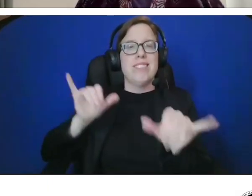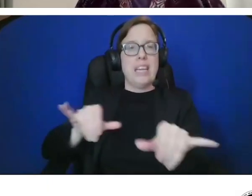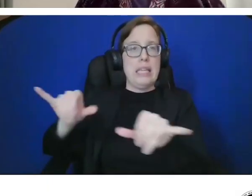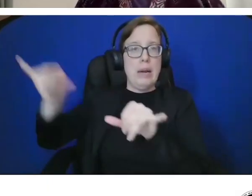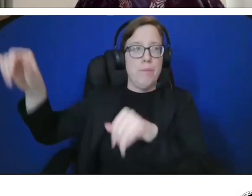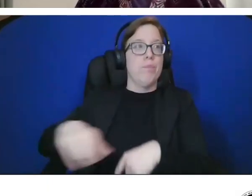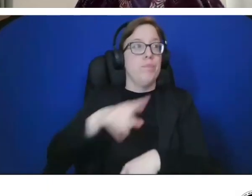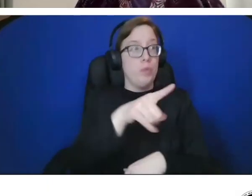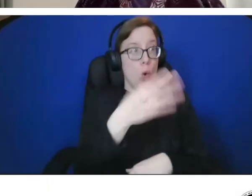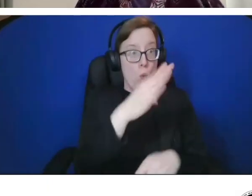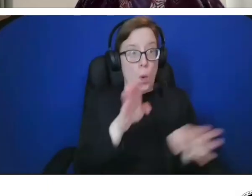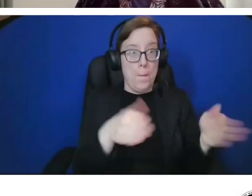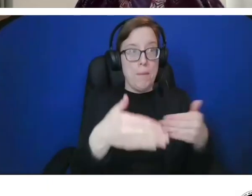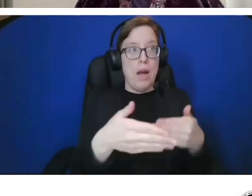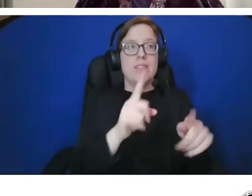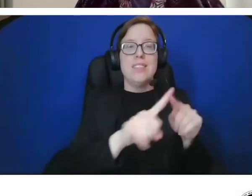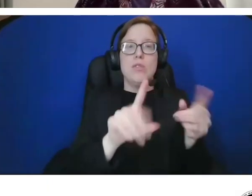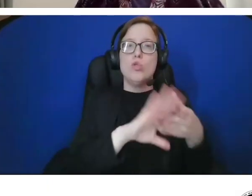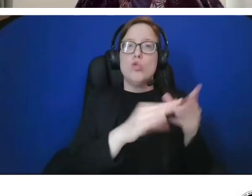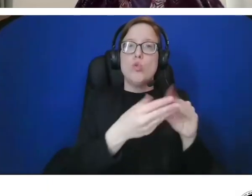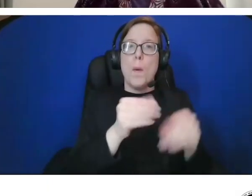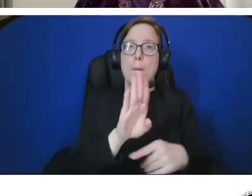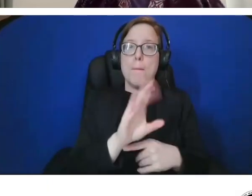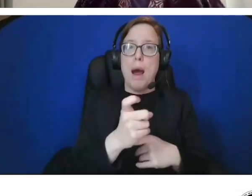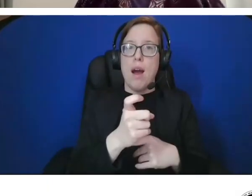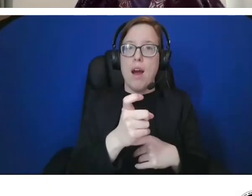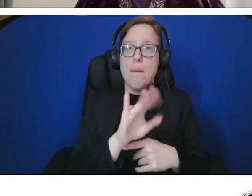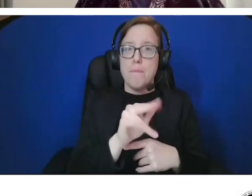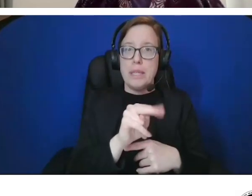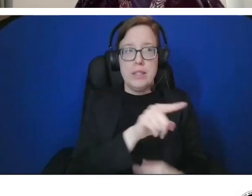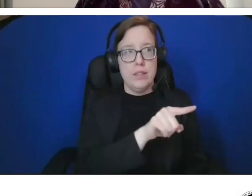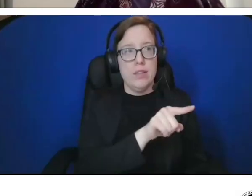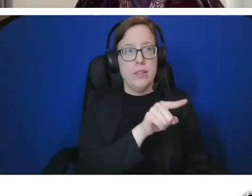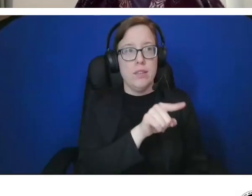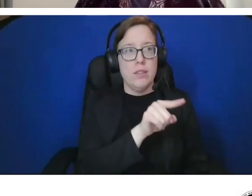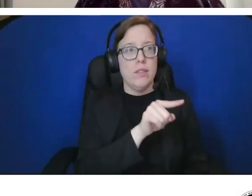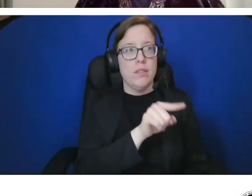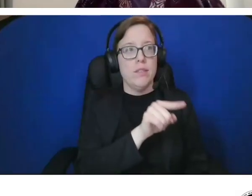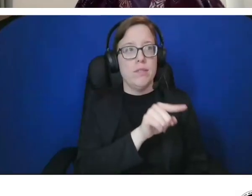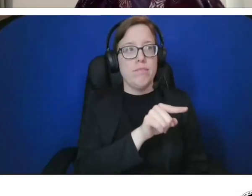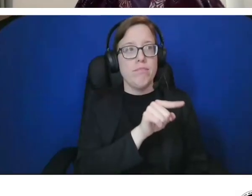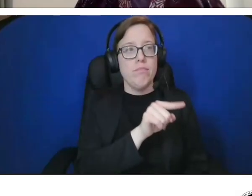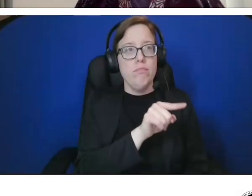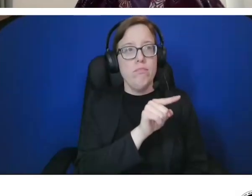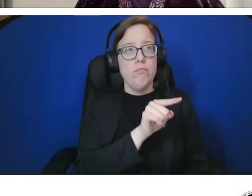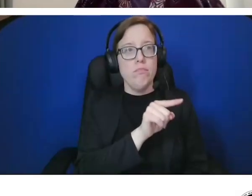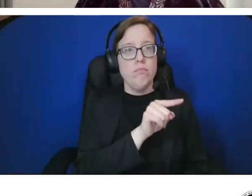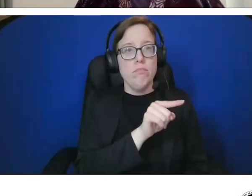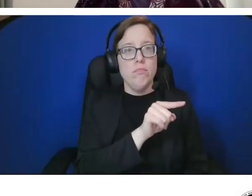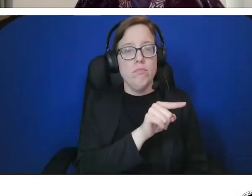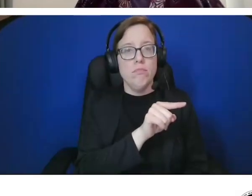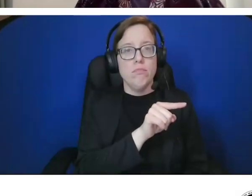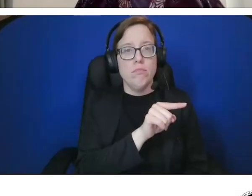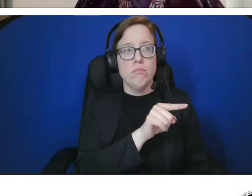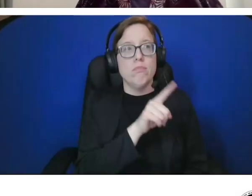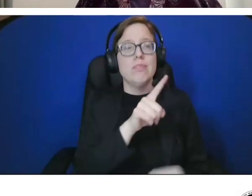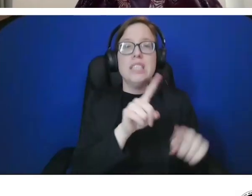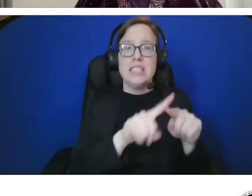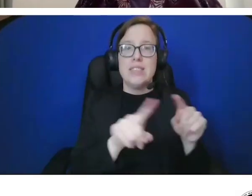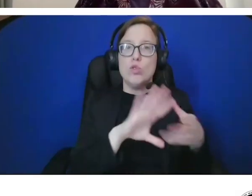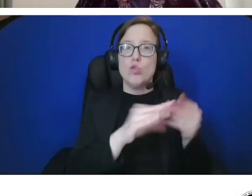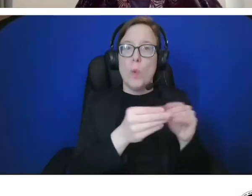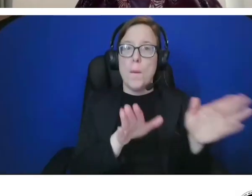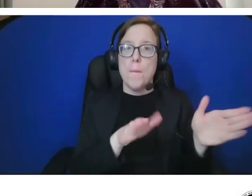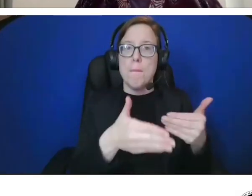blue boxes are story box bins. So in this case, These are